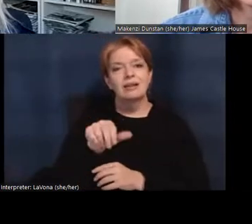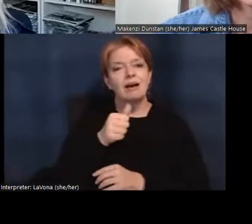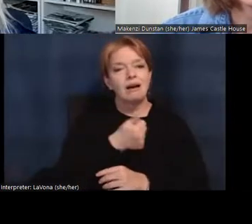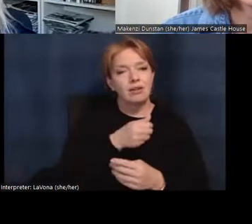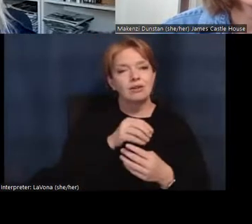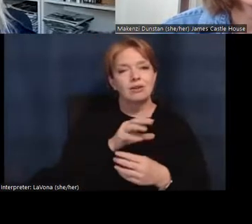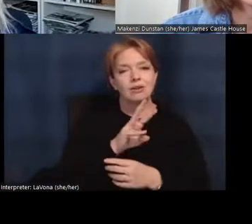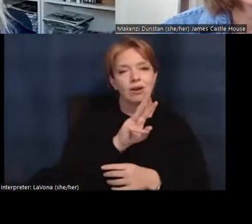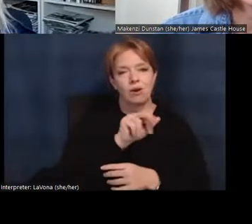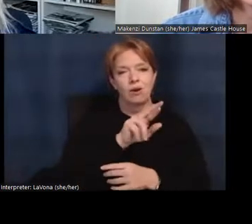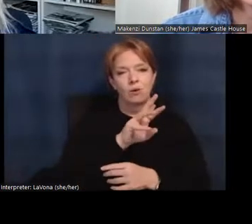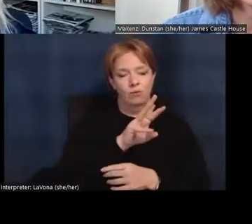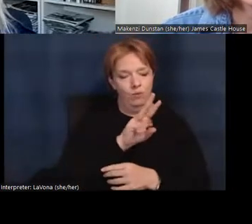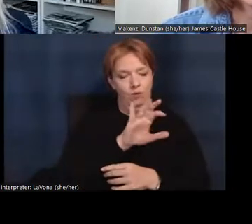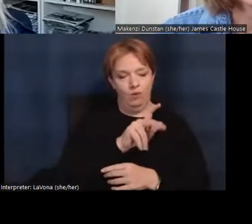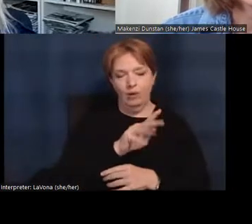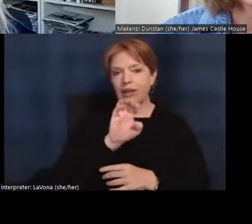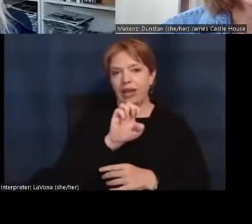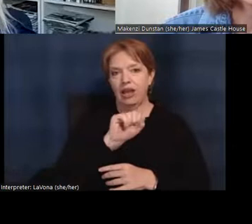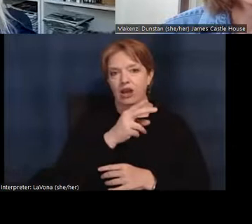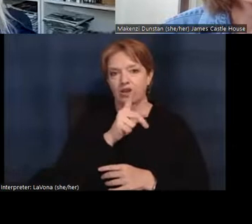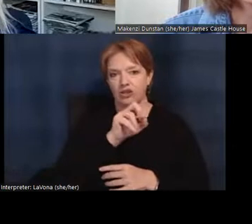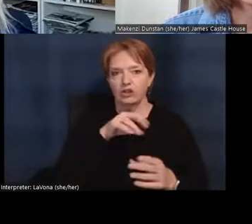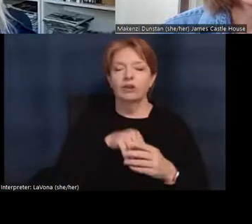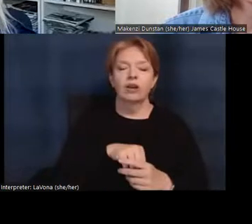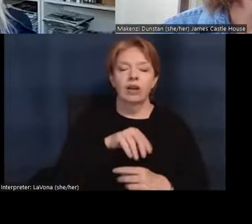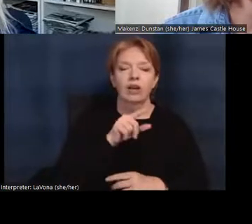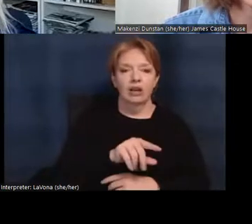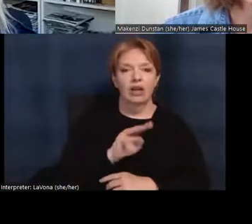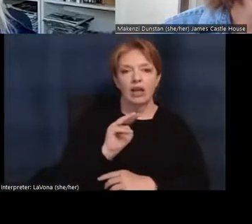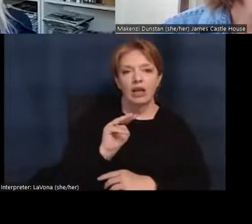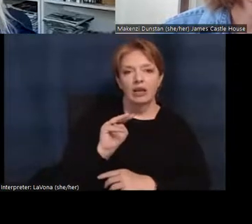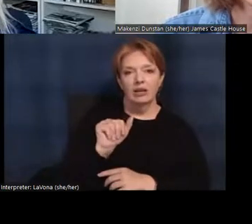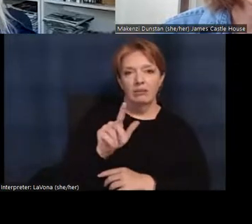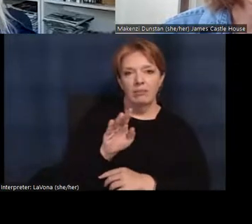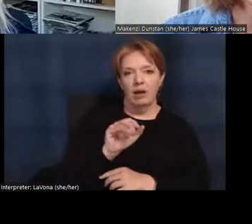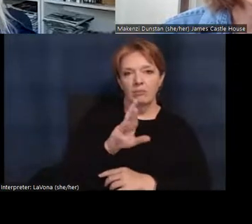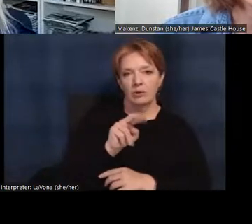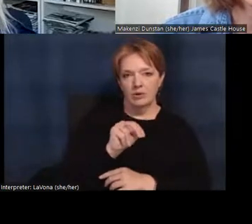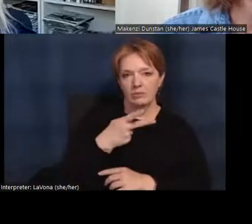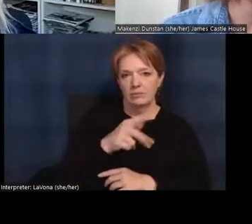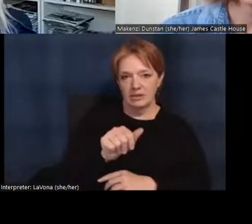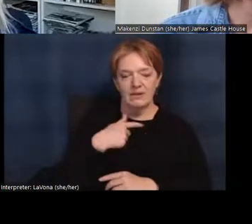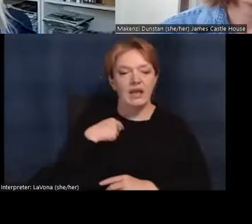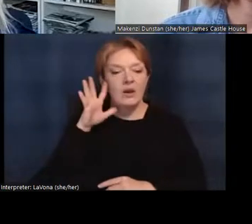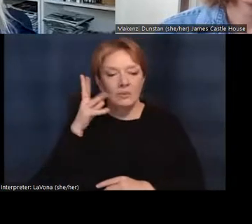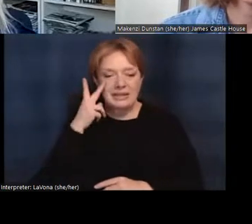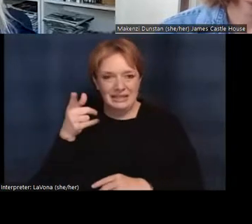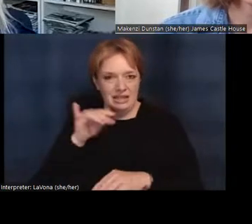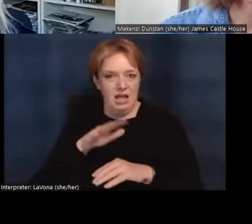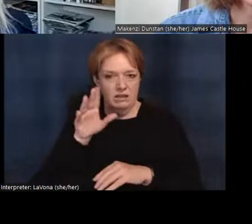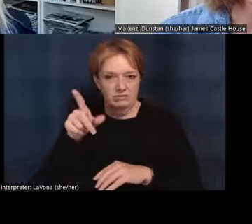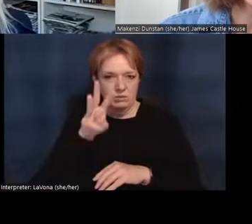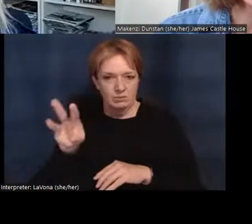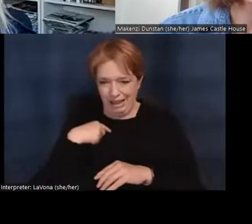attend that both on the Florence Griswold site, artisthomes.org, and I believe that Mackenzie might have put it in